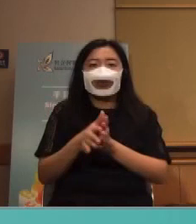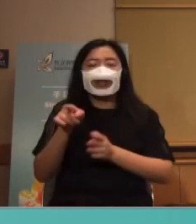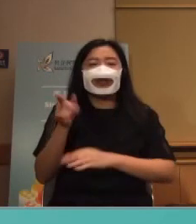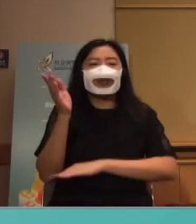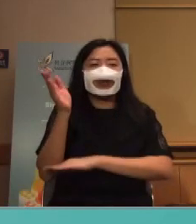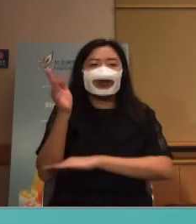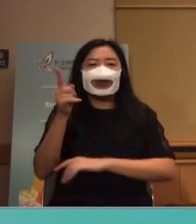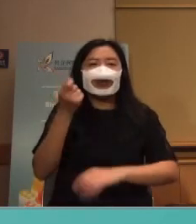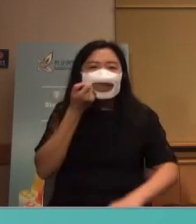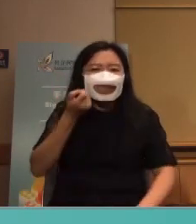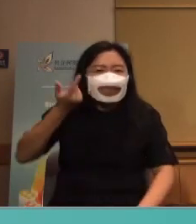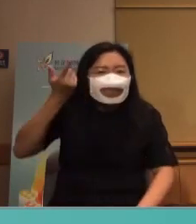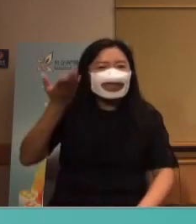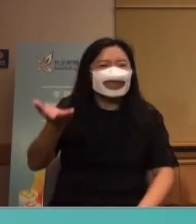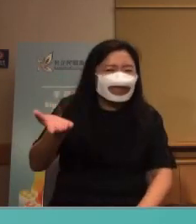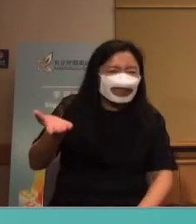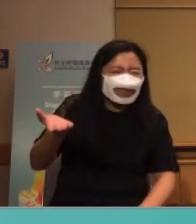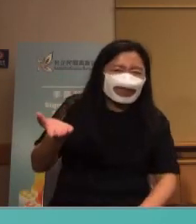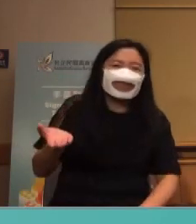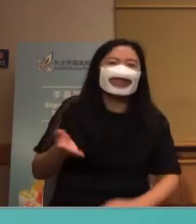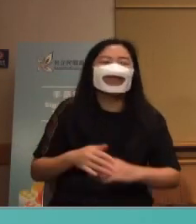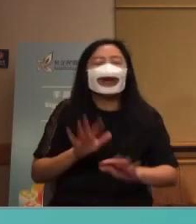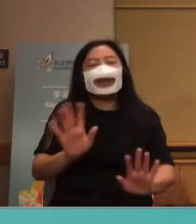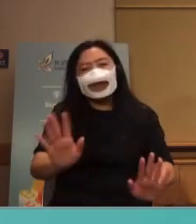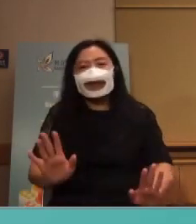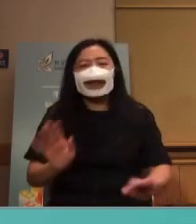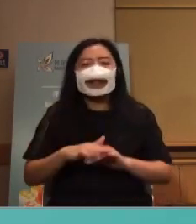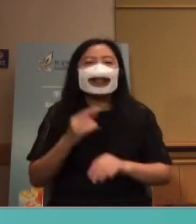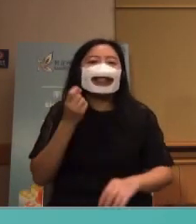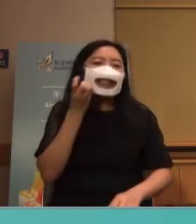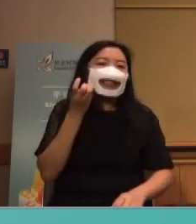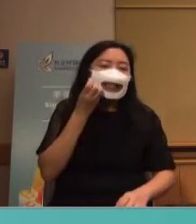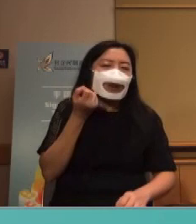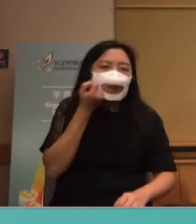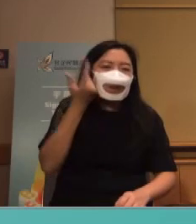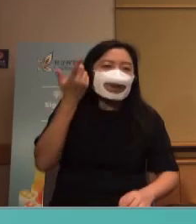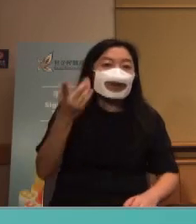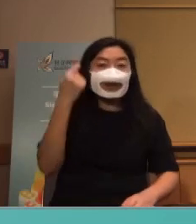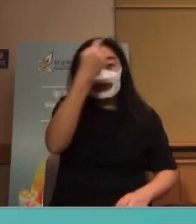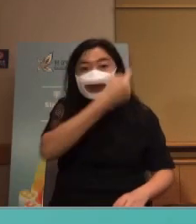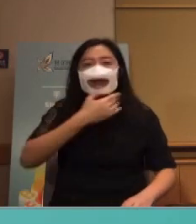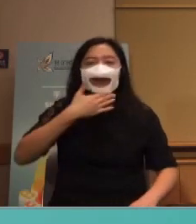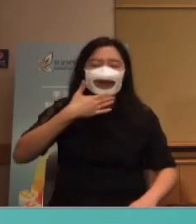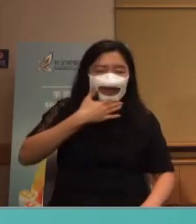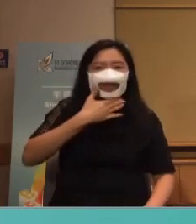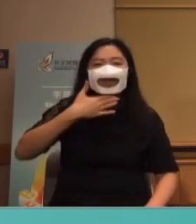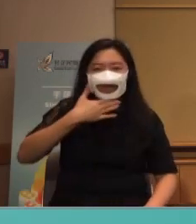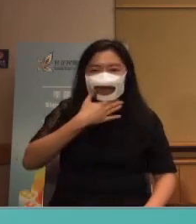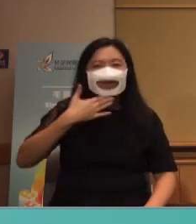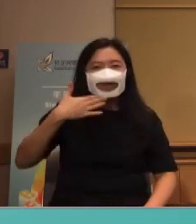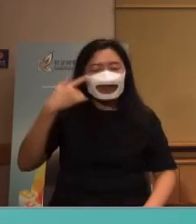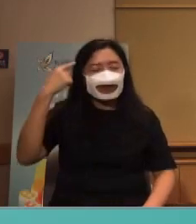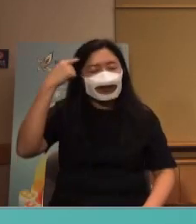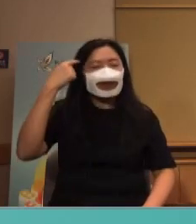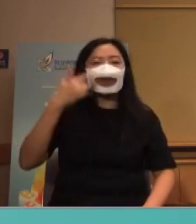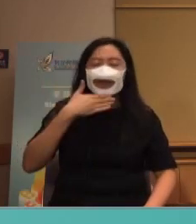in date of birth, not in mindset or in looks, Thank you. obviously. Okay. But you know, the metaverse is really